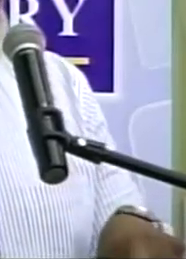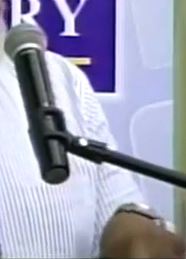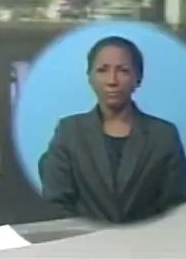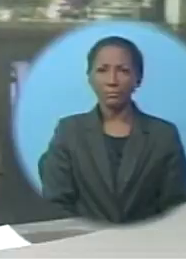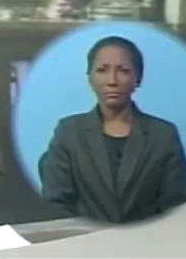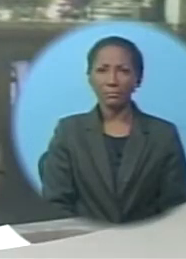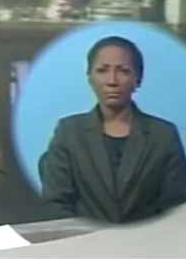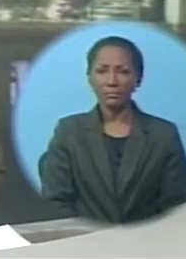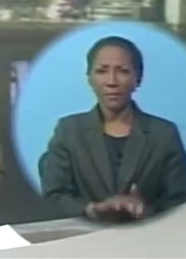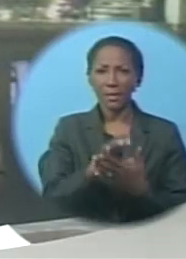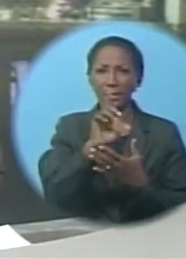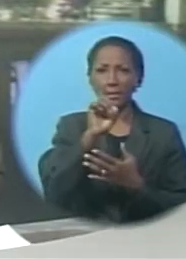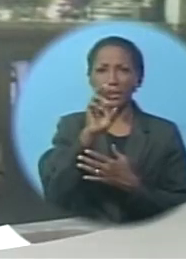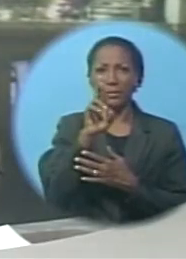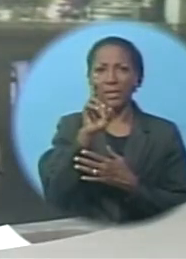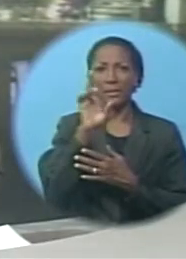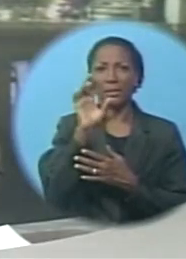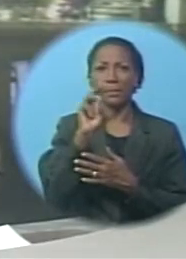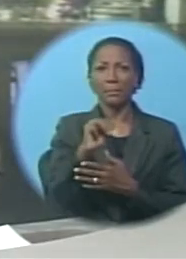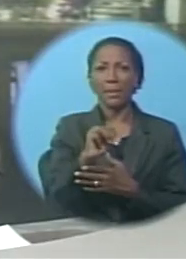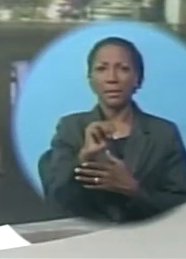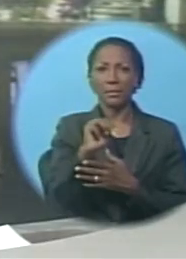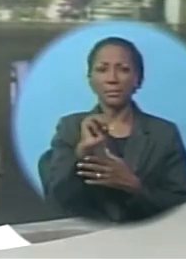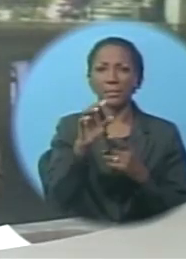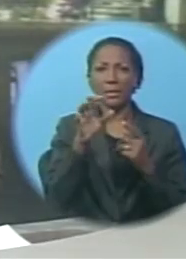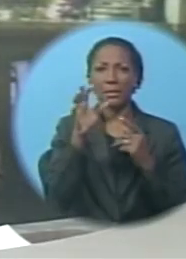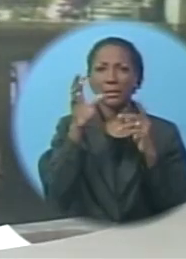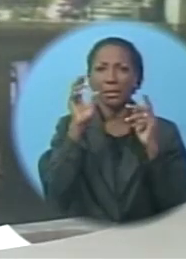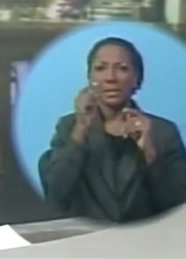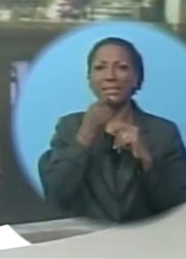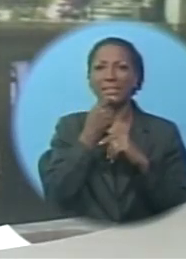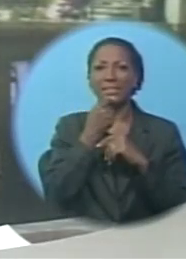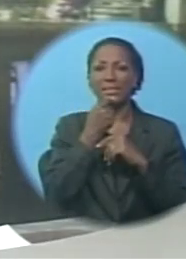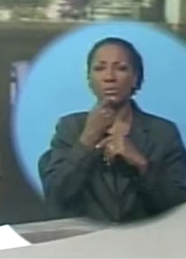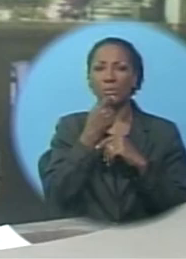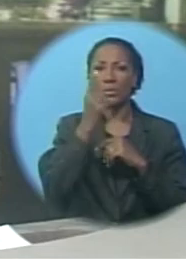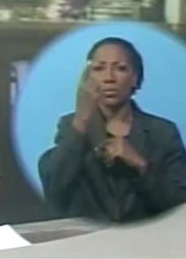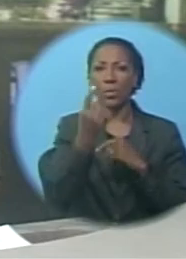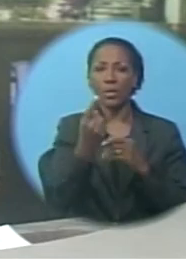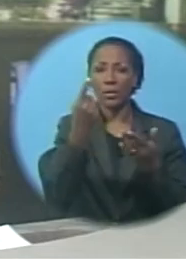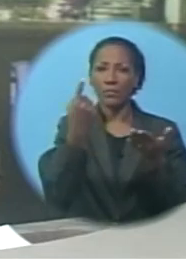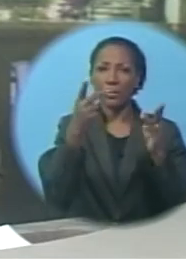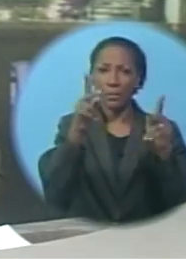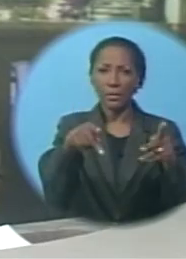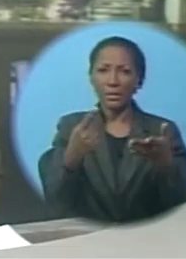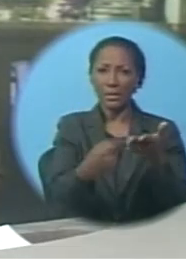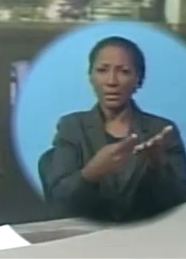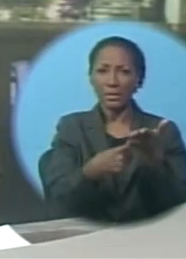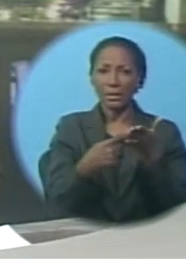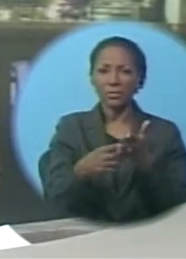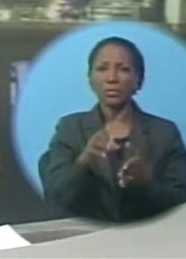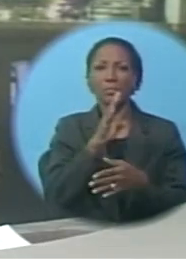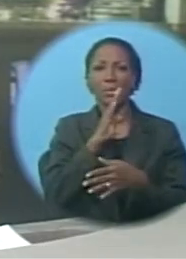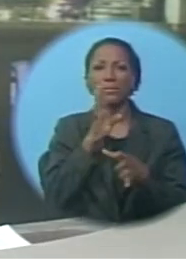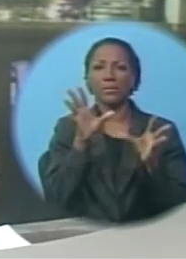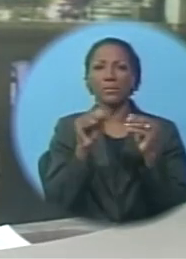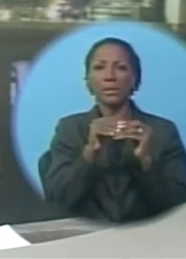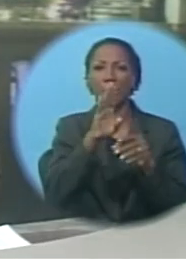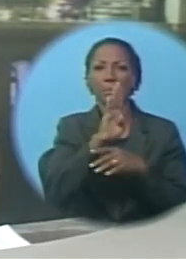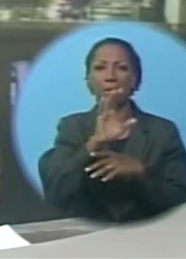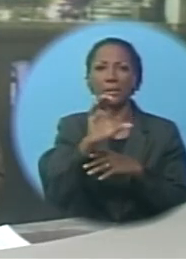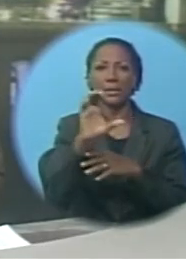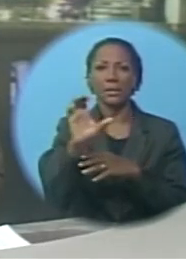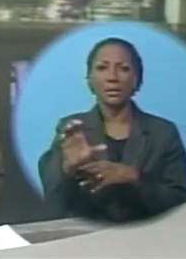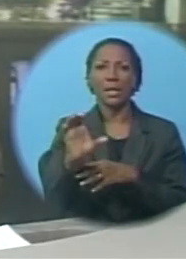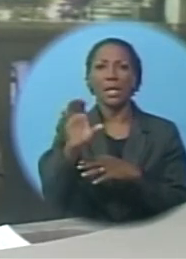Board. The disaster risk management specialist was one of the panelists at a breakfast meeting of the Barbados Chamber of Commerce and